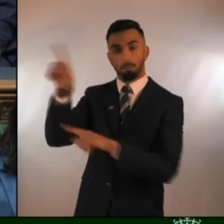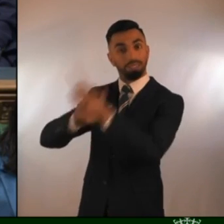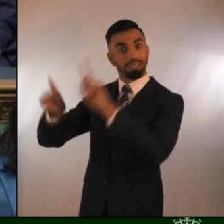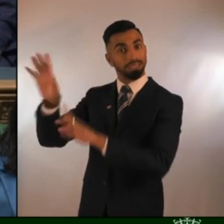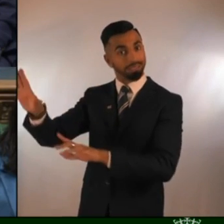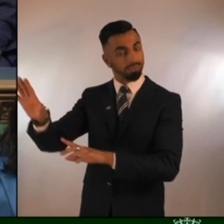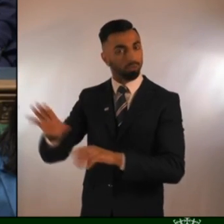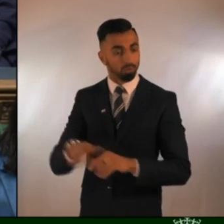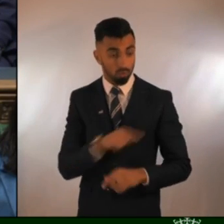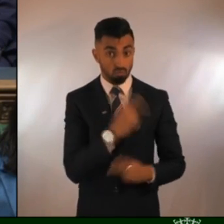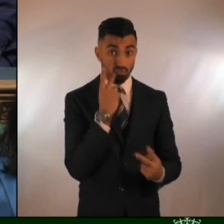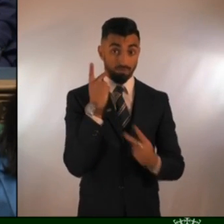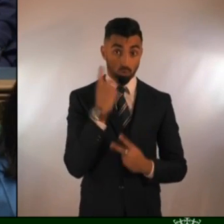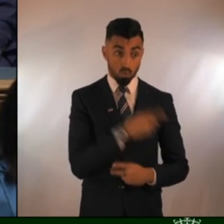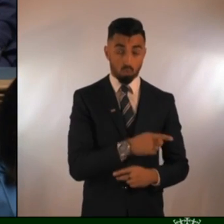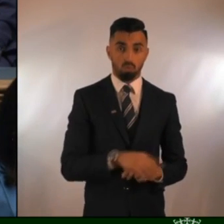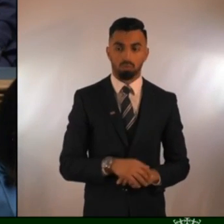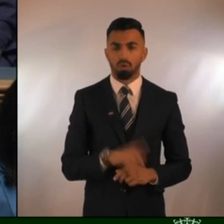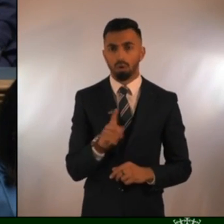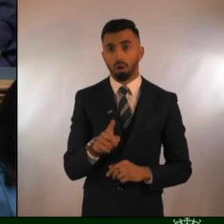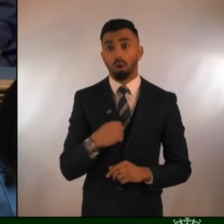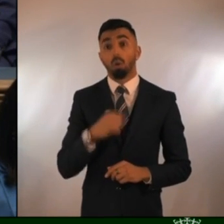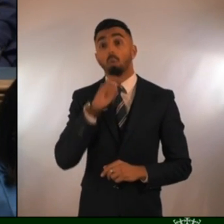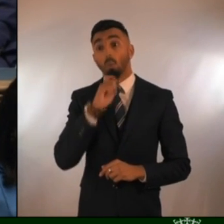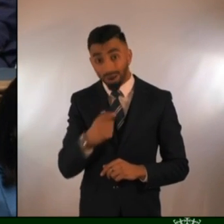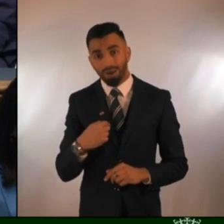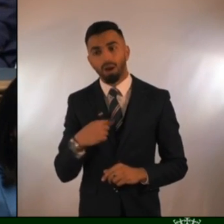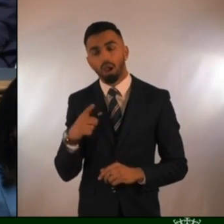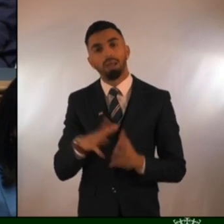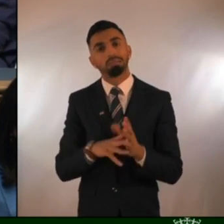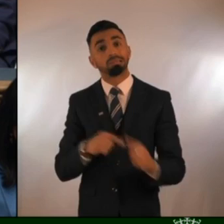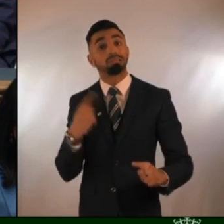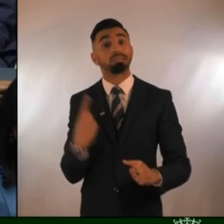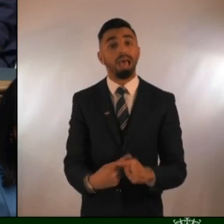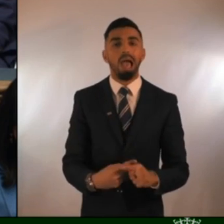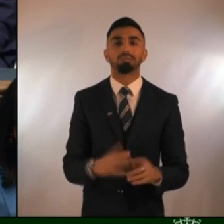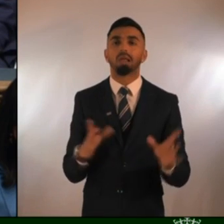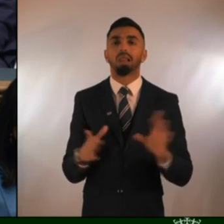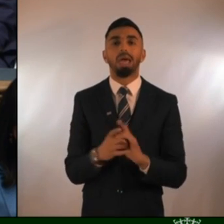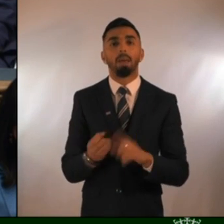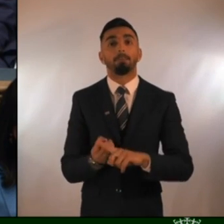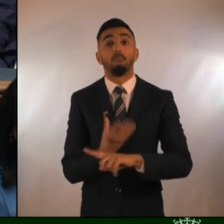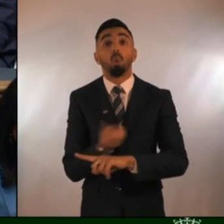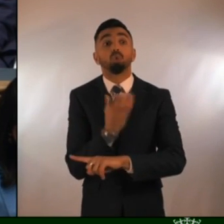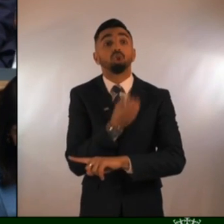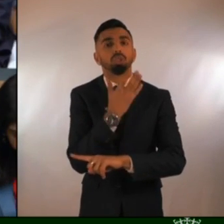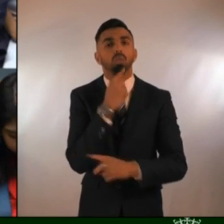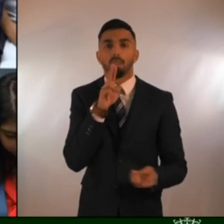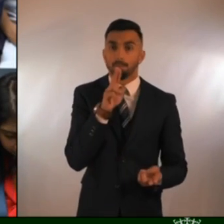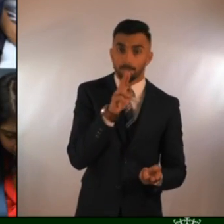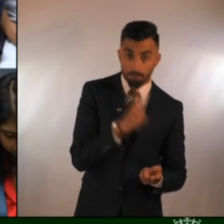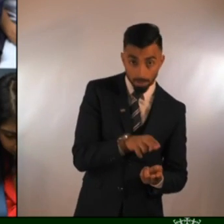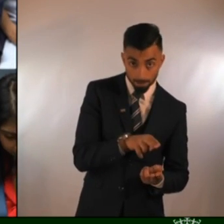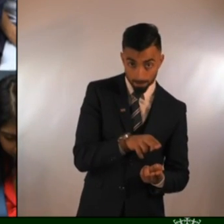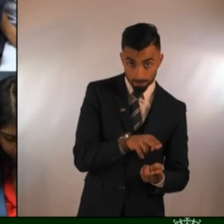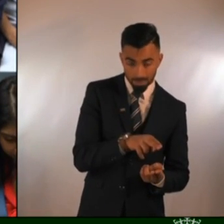on pollution. Electricity is now a cleaner energy form than gas, but our climate change levy, paid by companies,